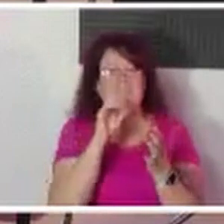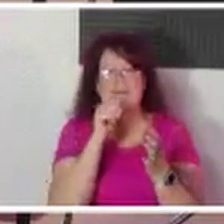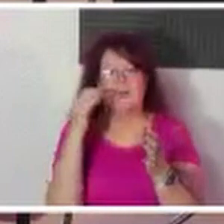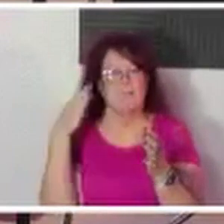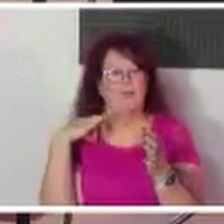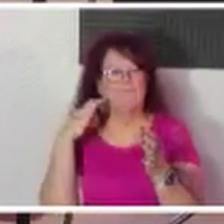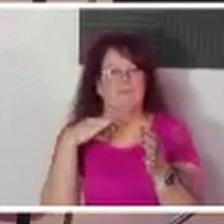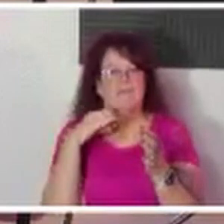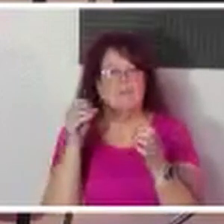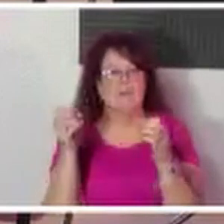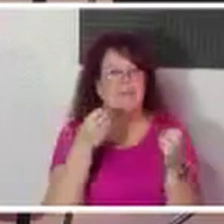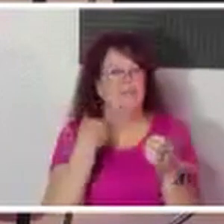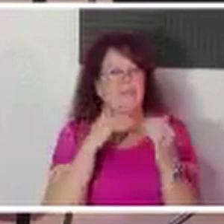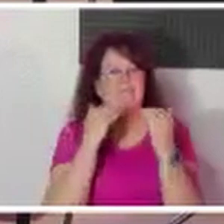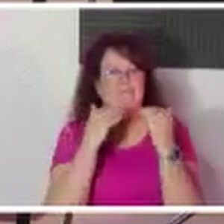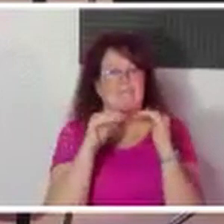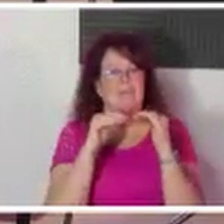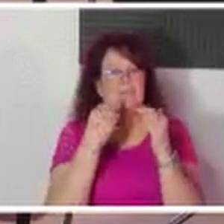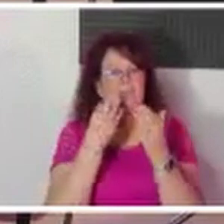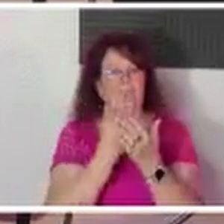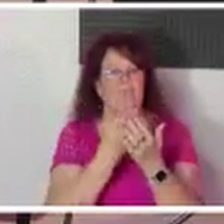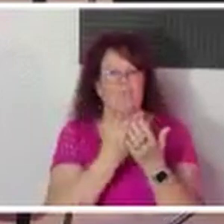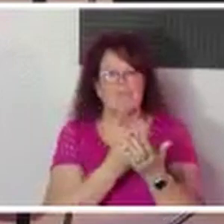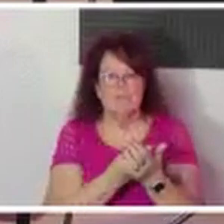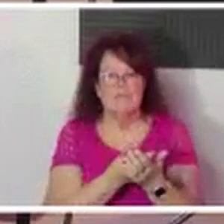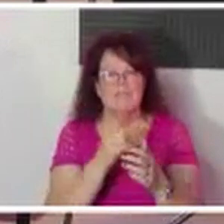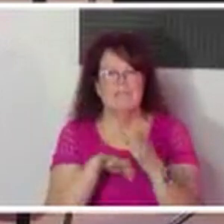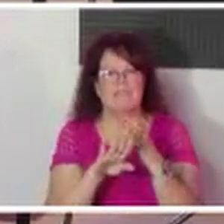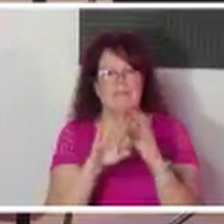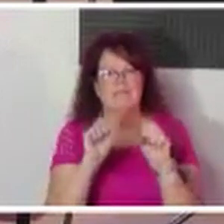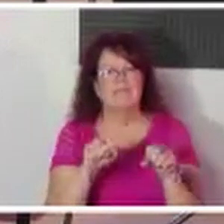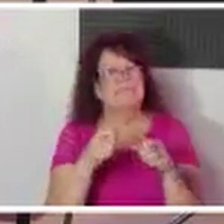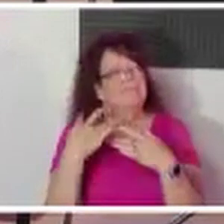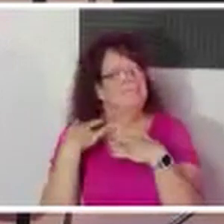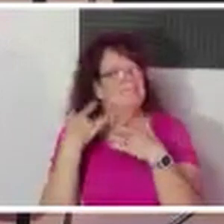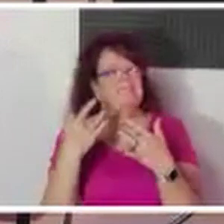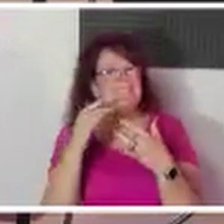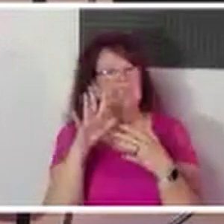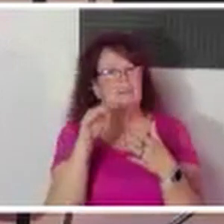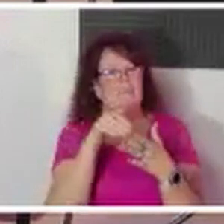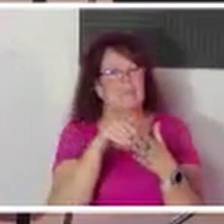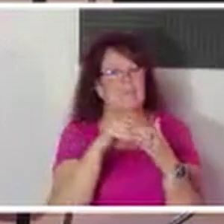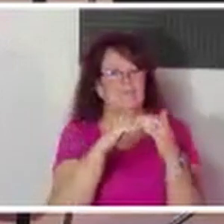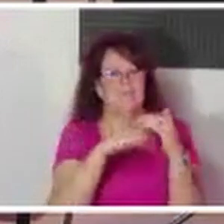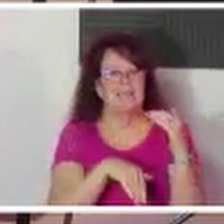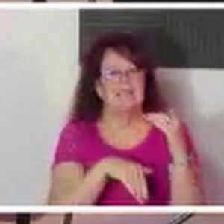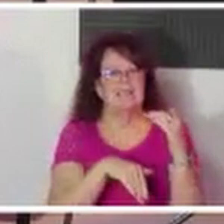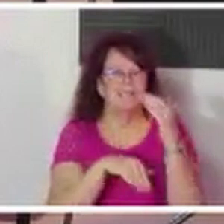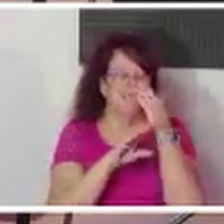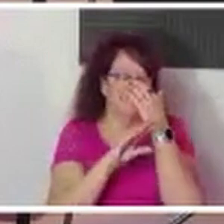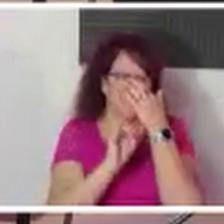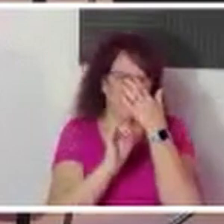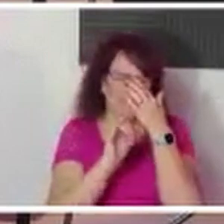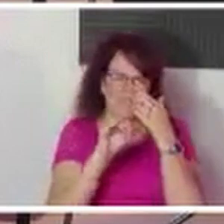organization, we do have somewhat limited resources in that capacity. We typically serve $5,000 or less as a total bond